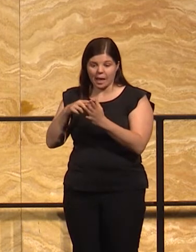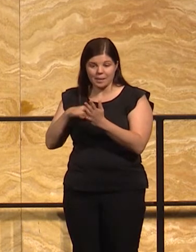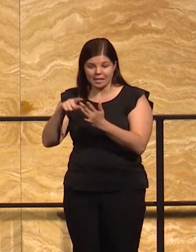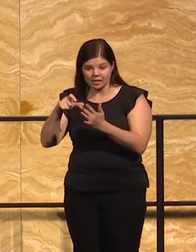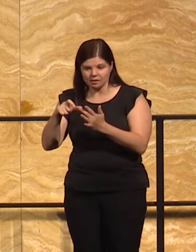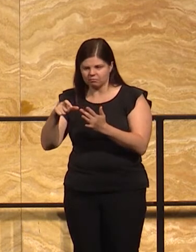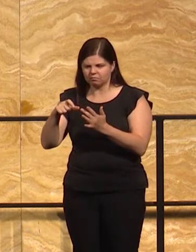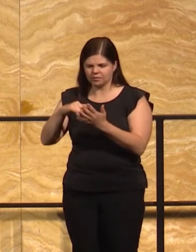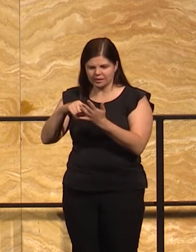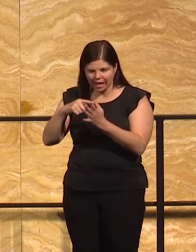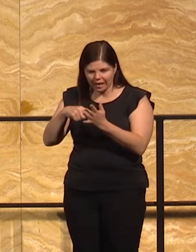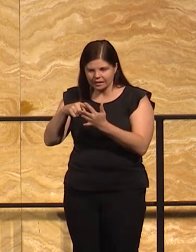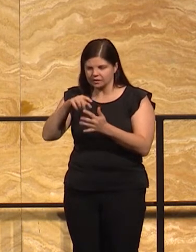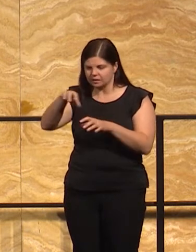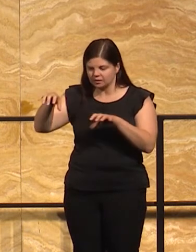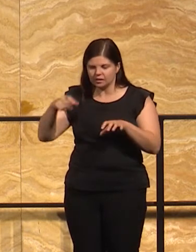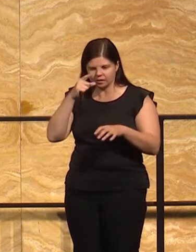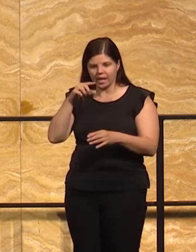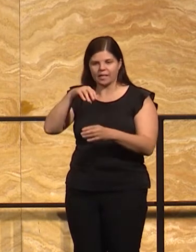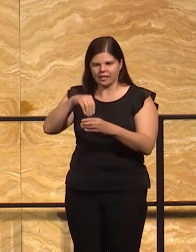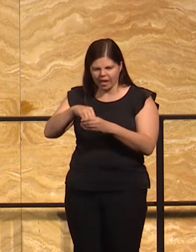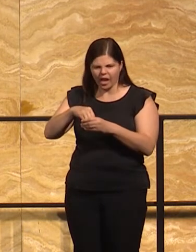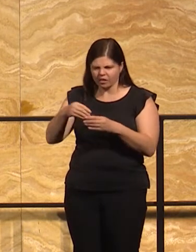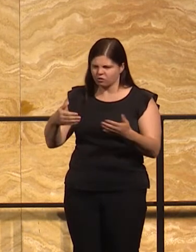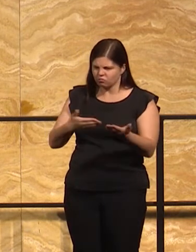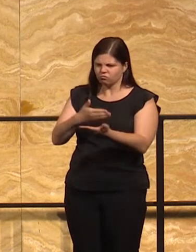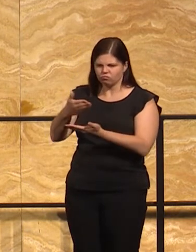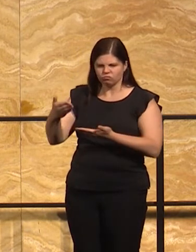engage in such